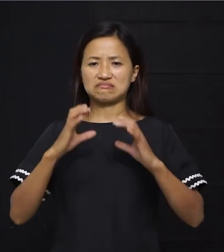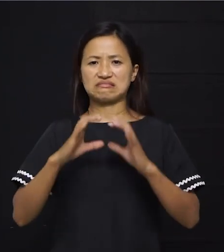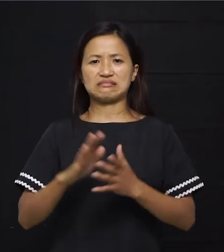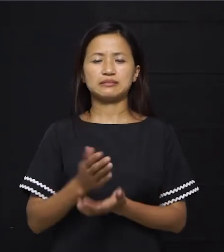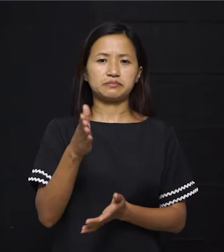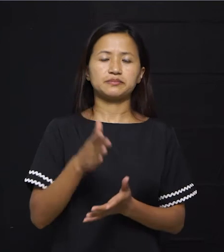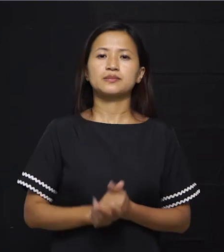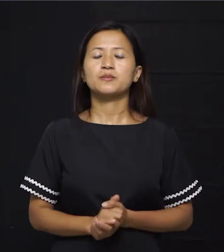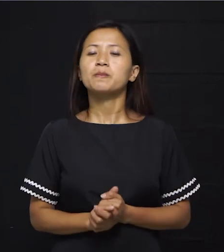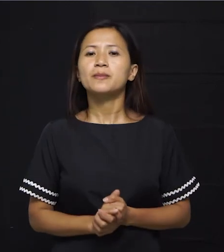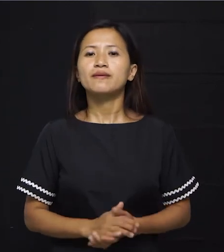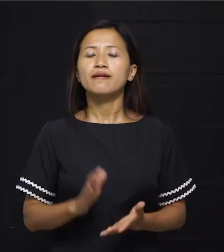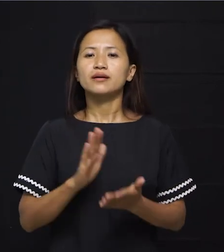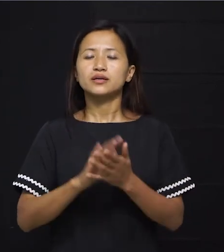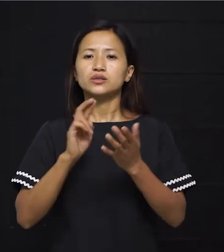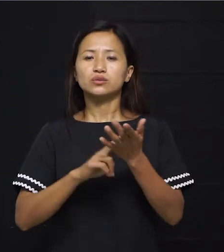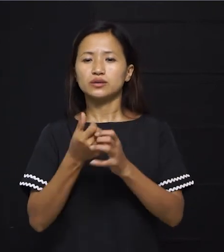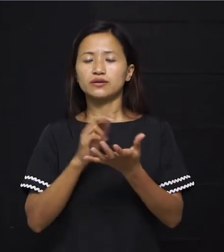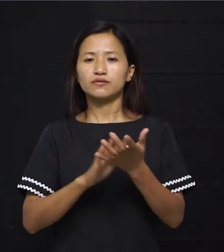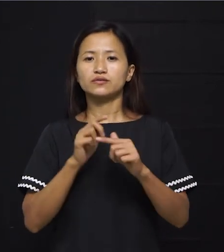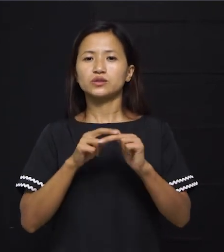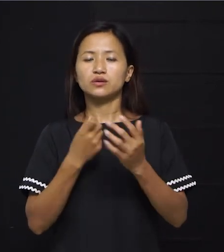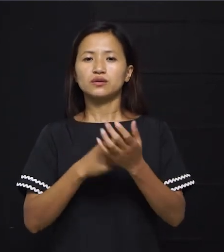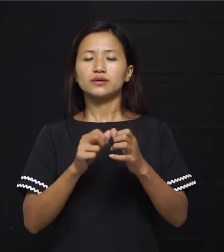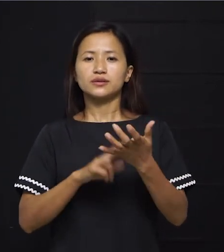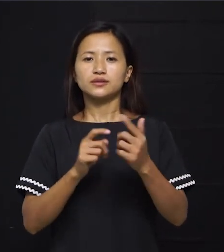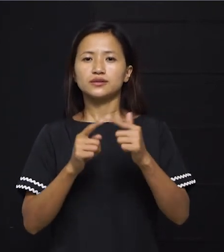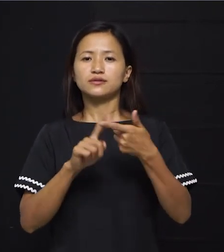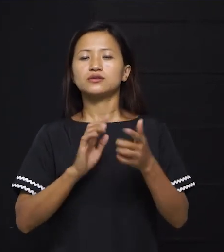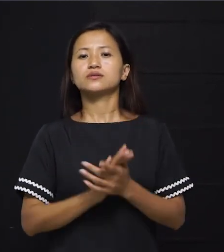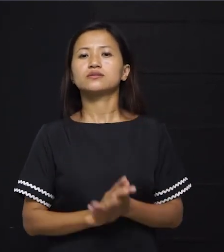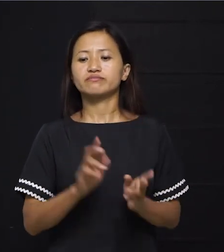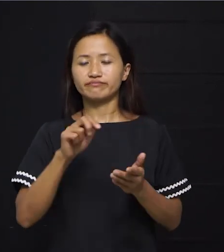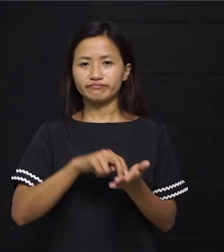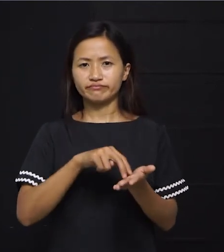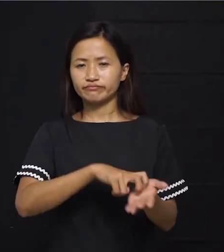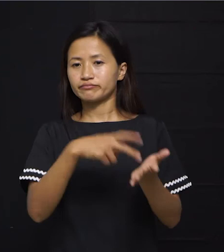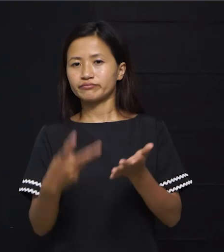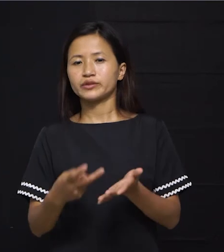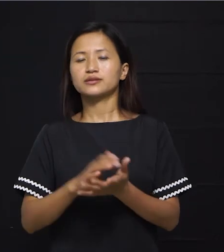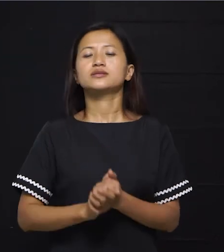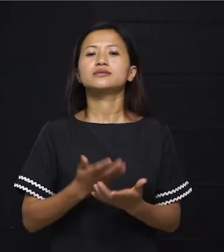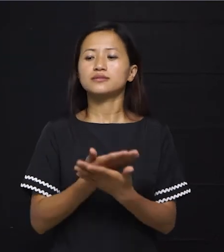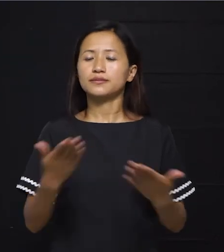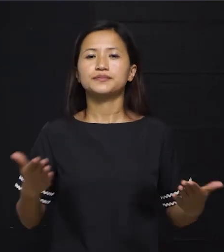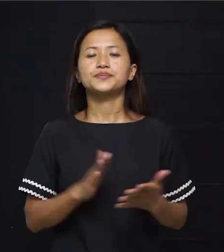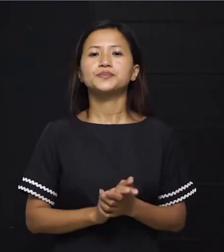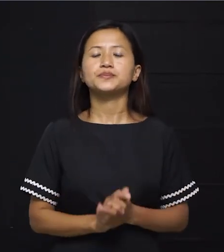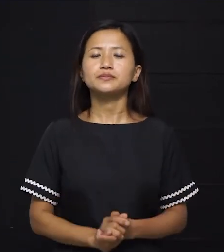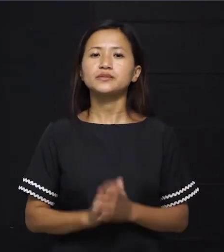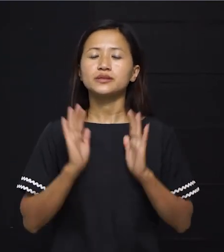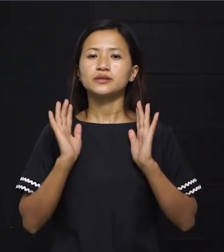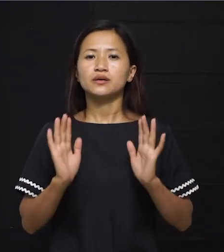or it is your unfortunate thing that you faced this accident. And so the villagers say that he